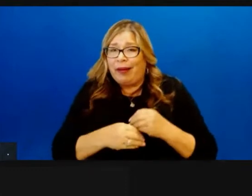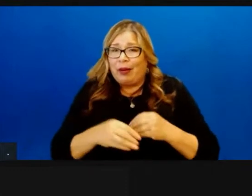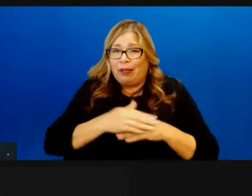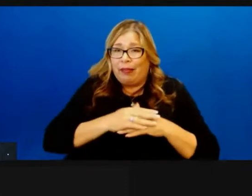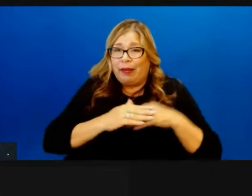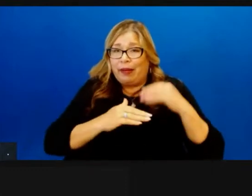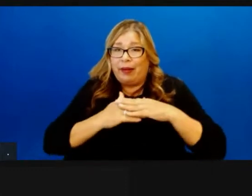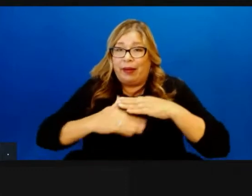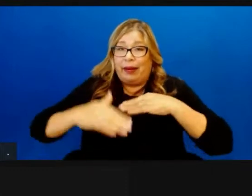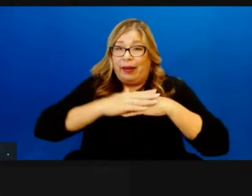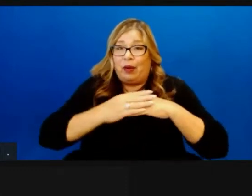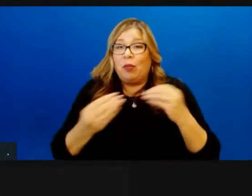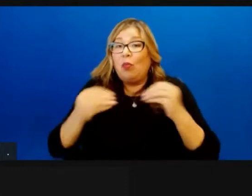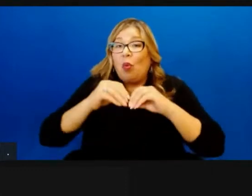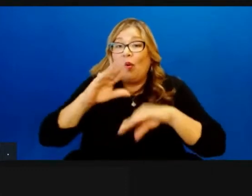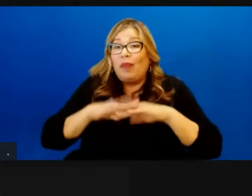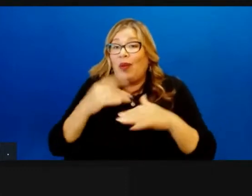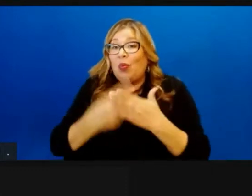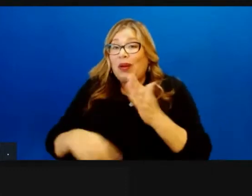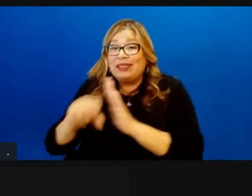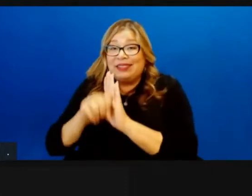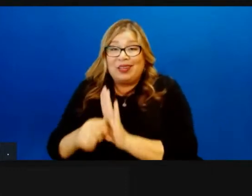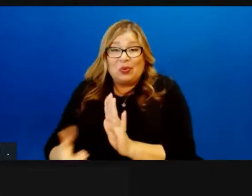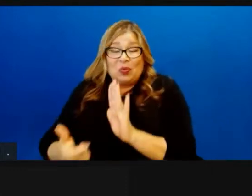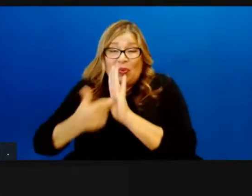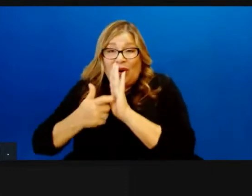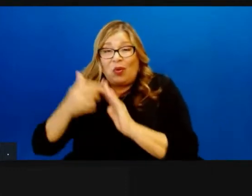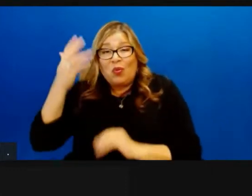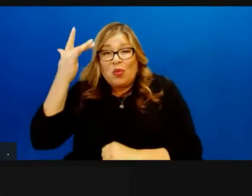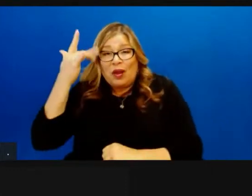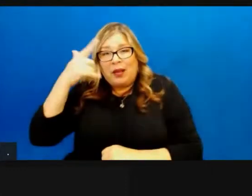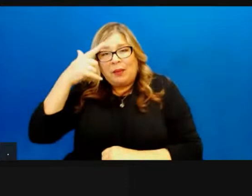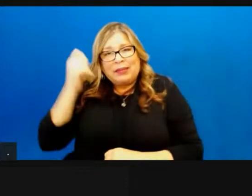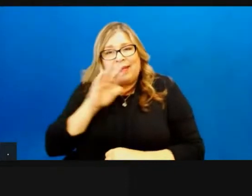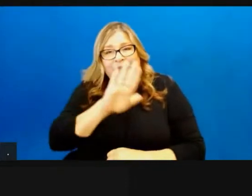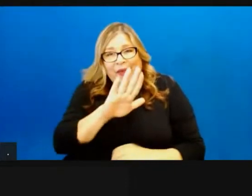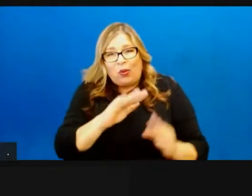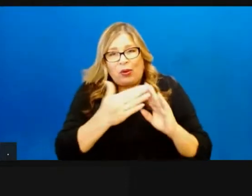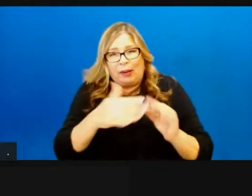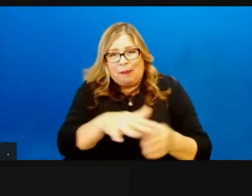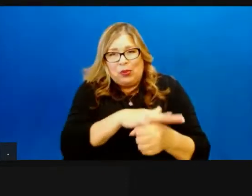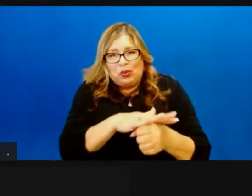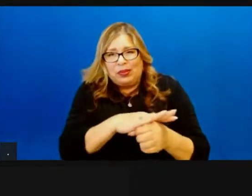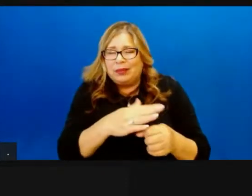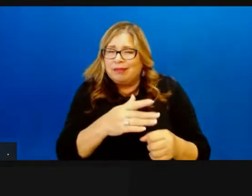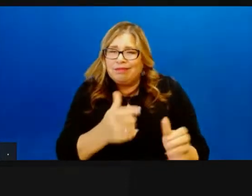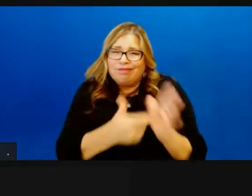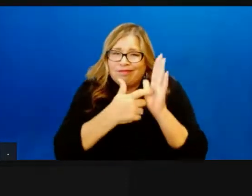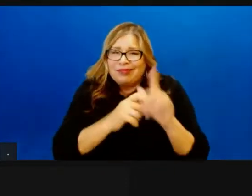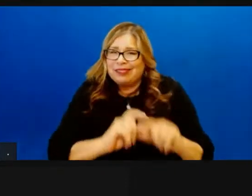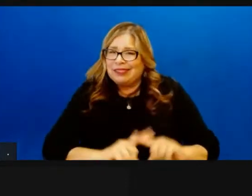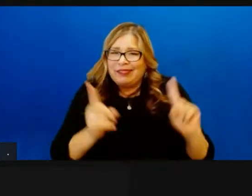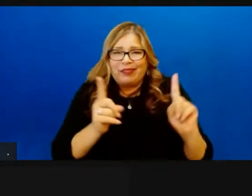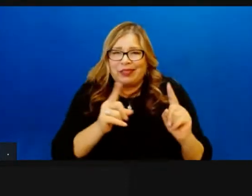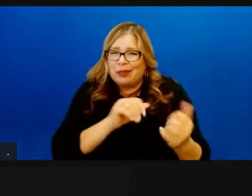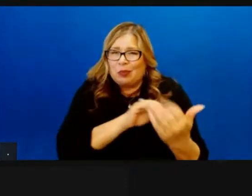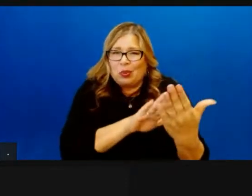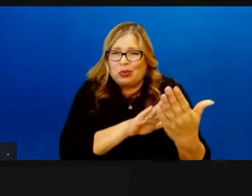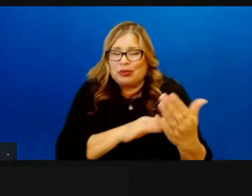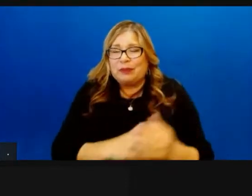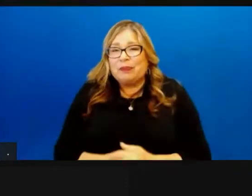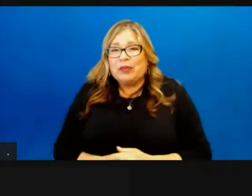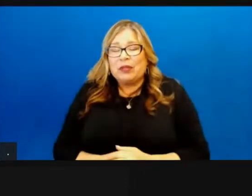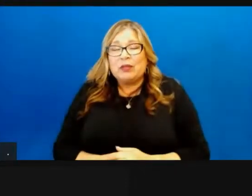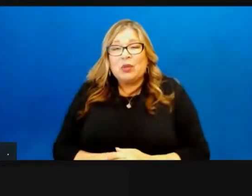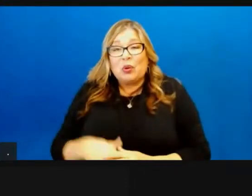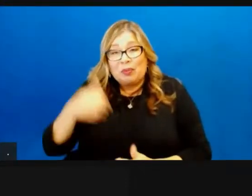doing because the conditions in their community allow for it. So unlike June 15th, I think it's a